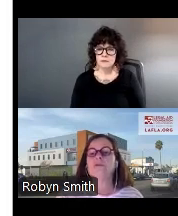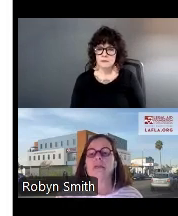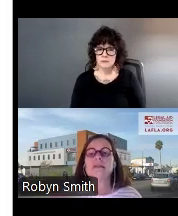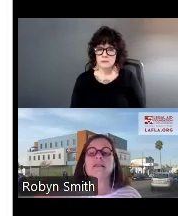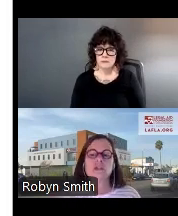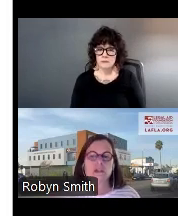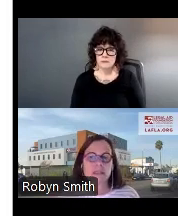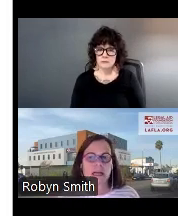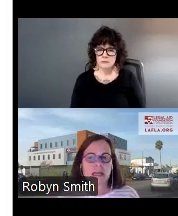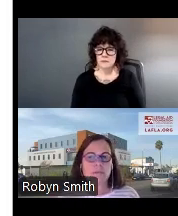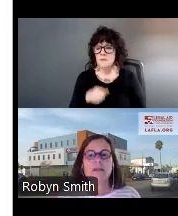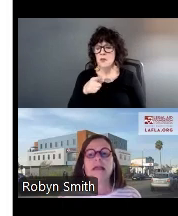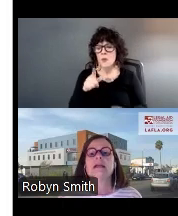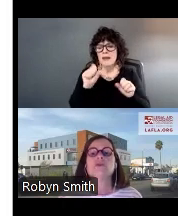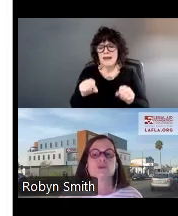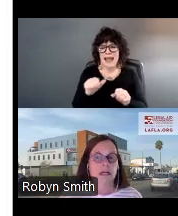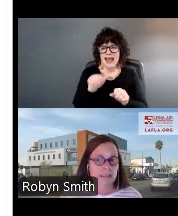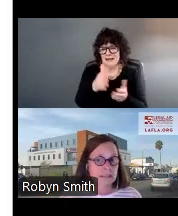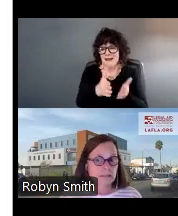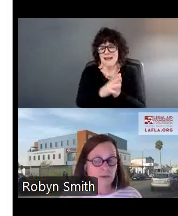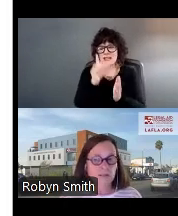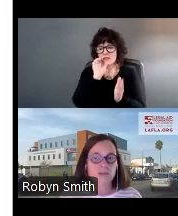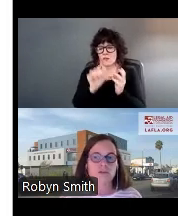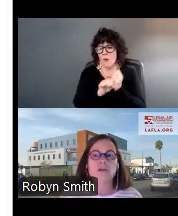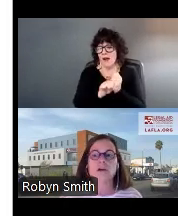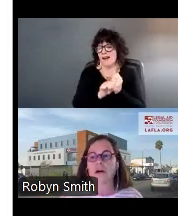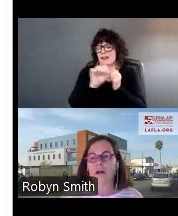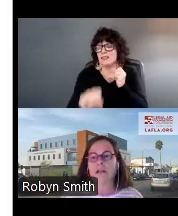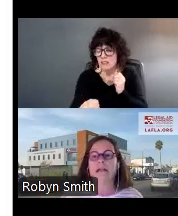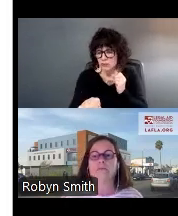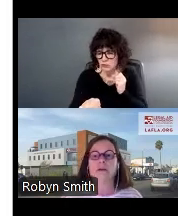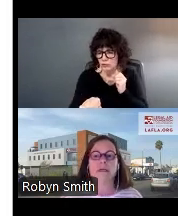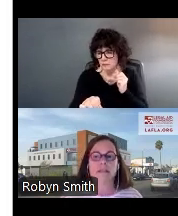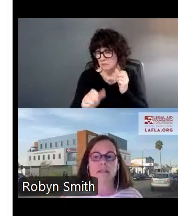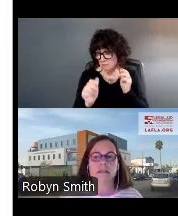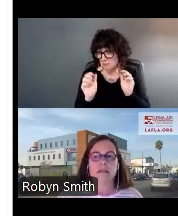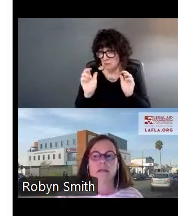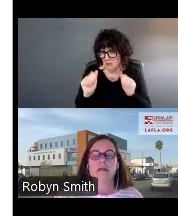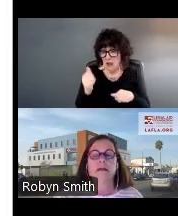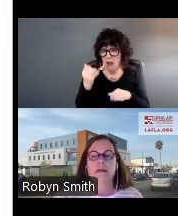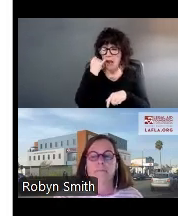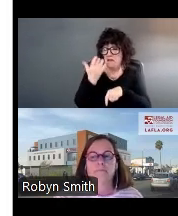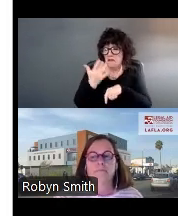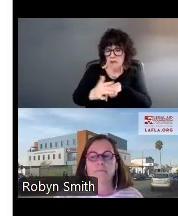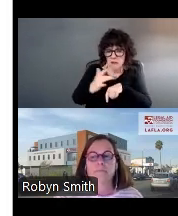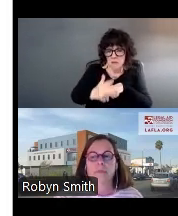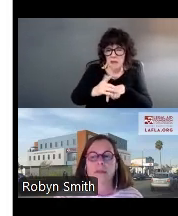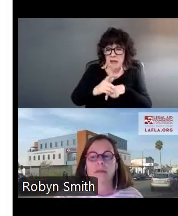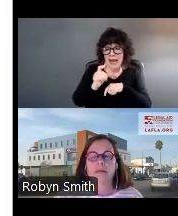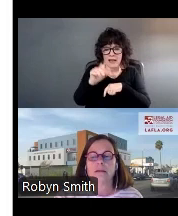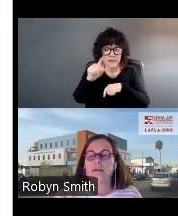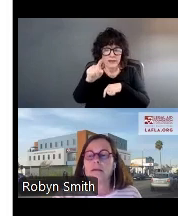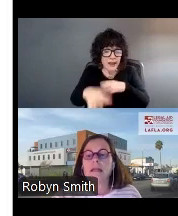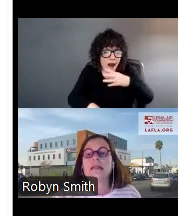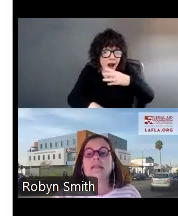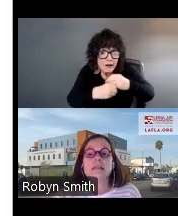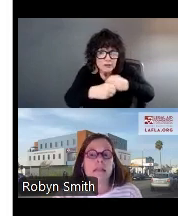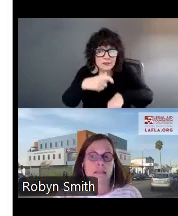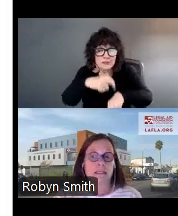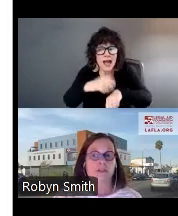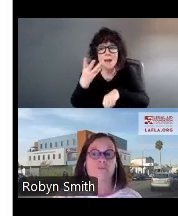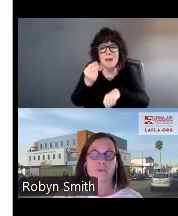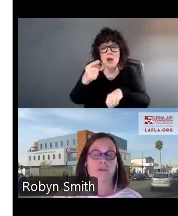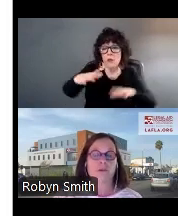if you need additional time and you're not in default, you can call and request um,